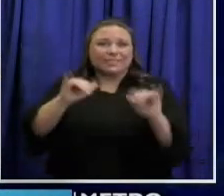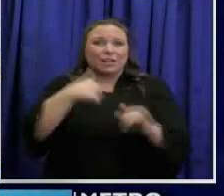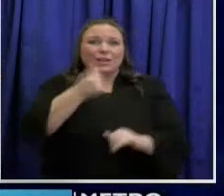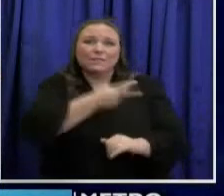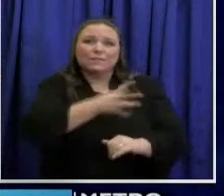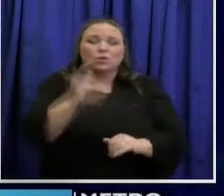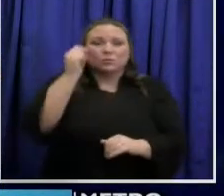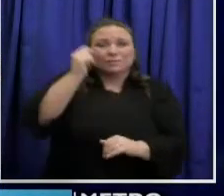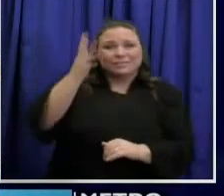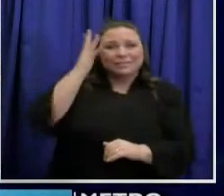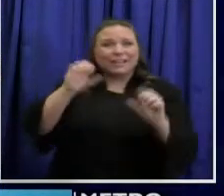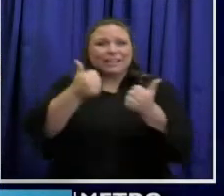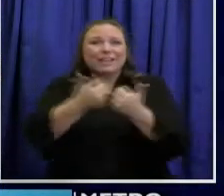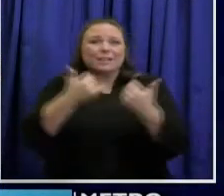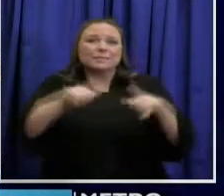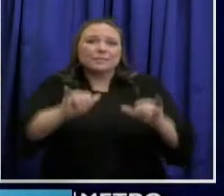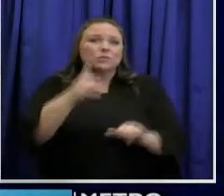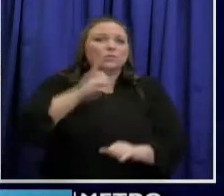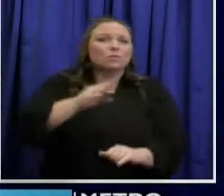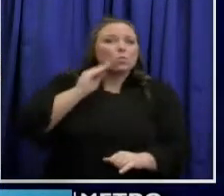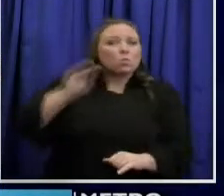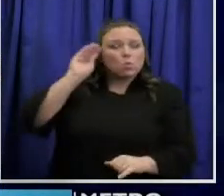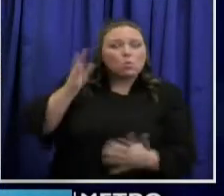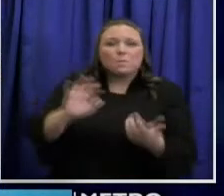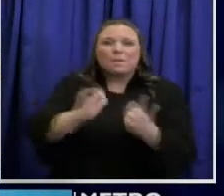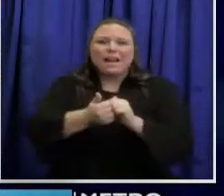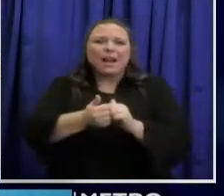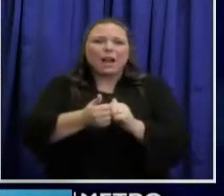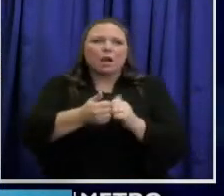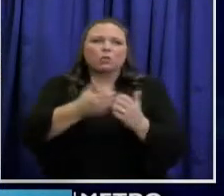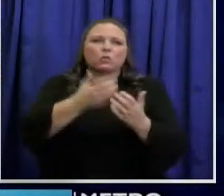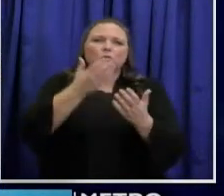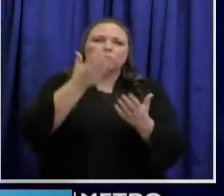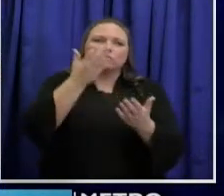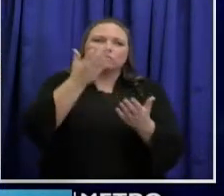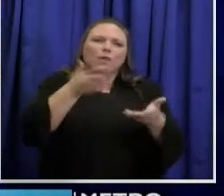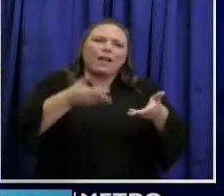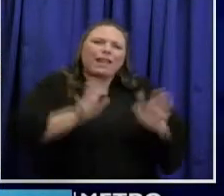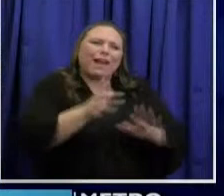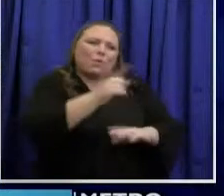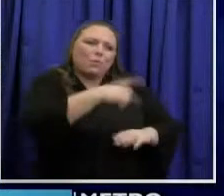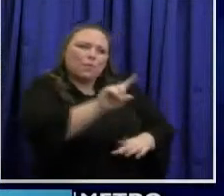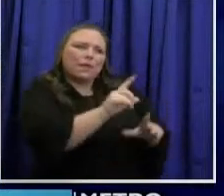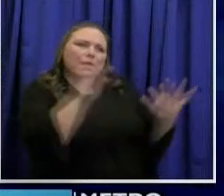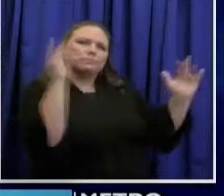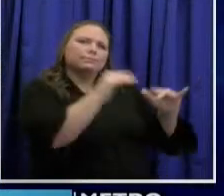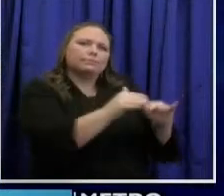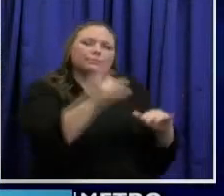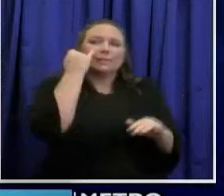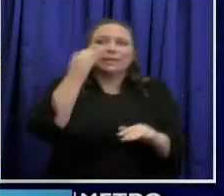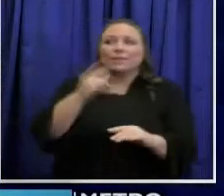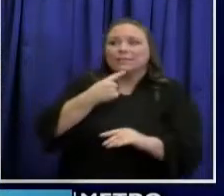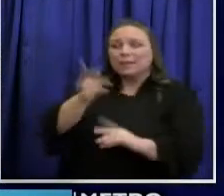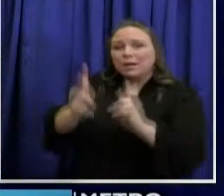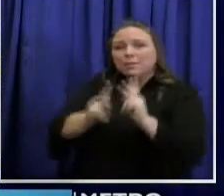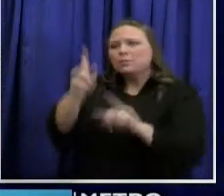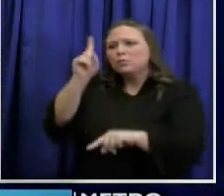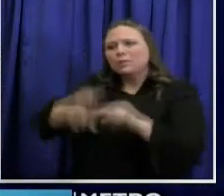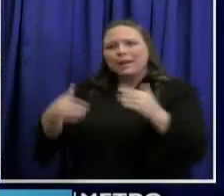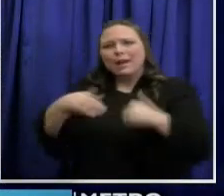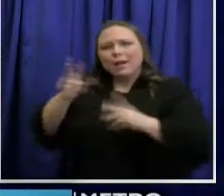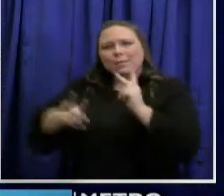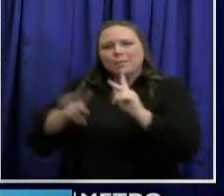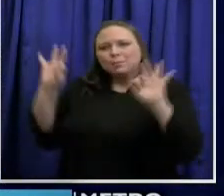Titans games that would be at home. How can you sort of justify allowing those if you're telling folks, don't even have more than 2 households